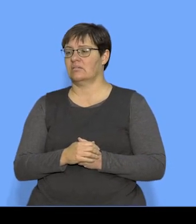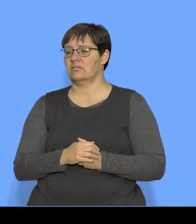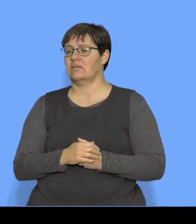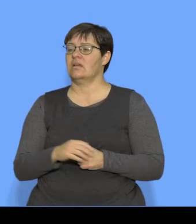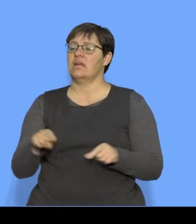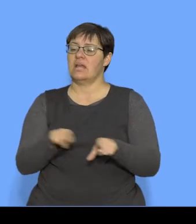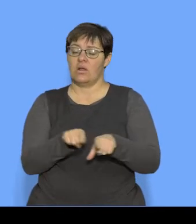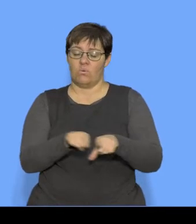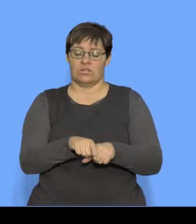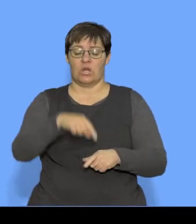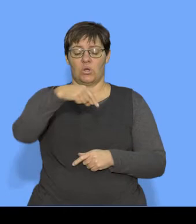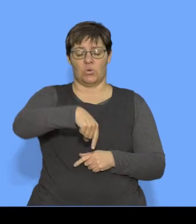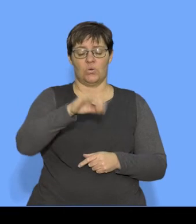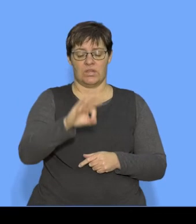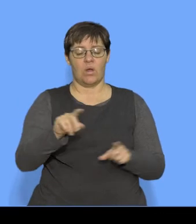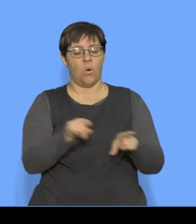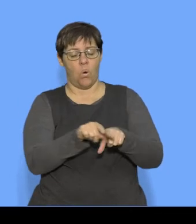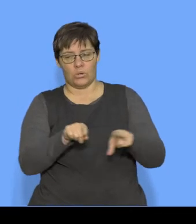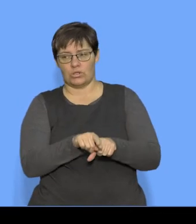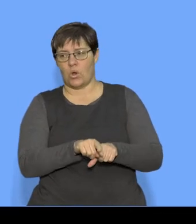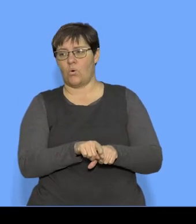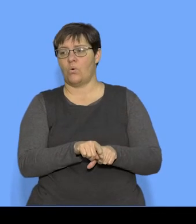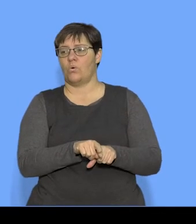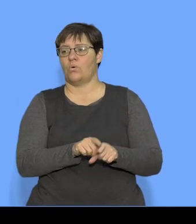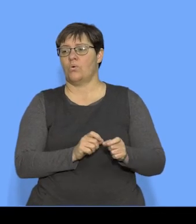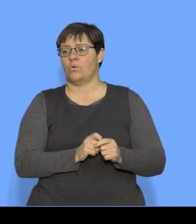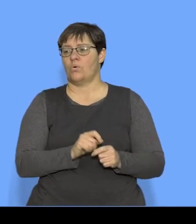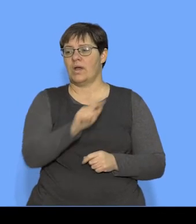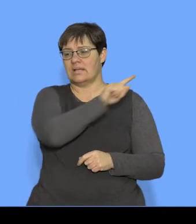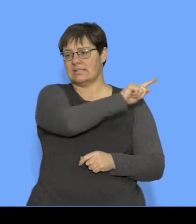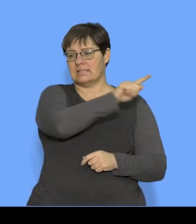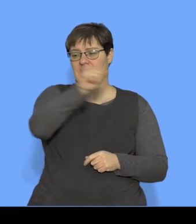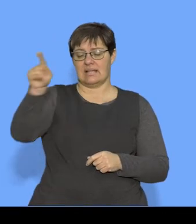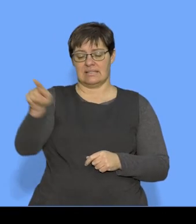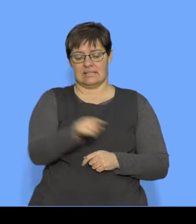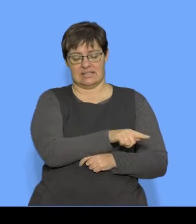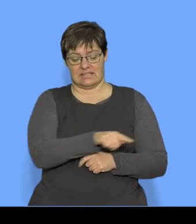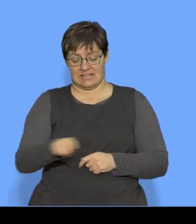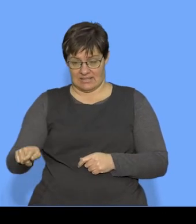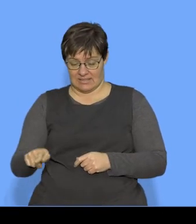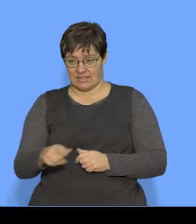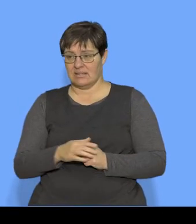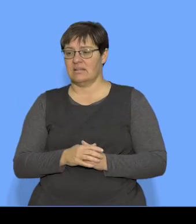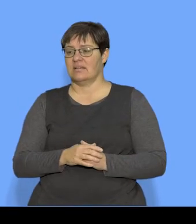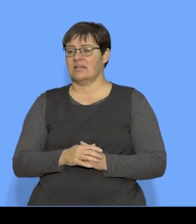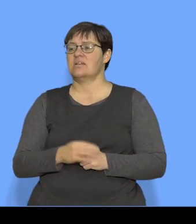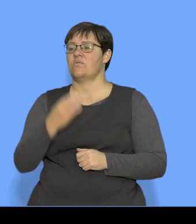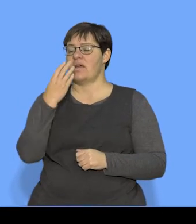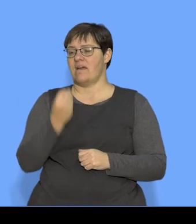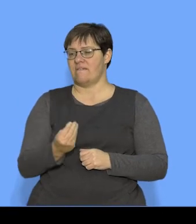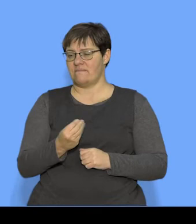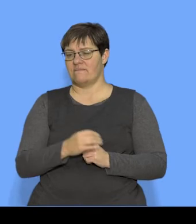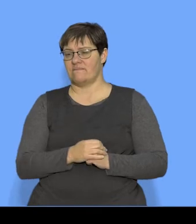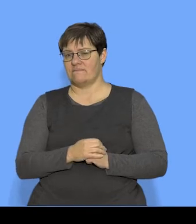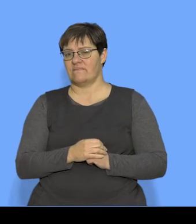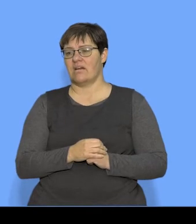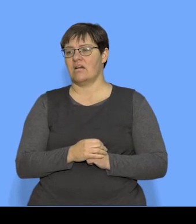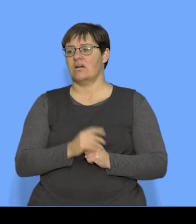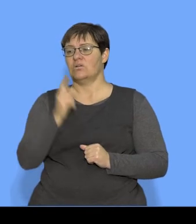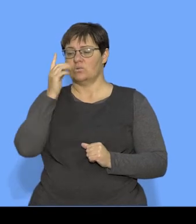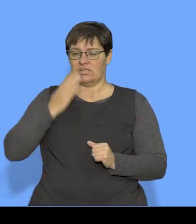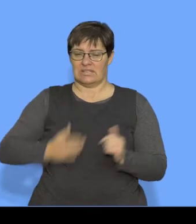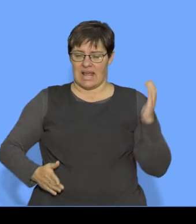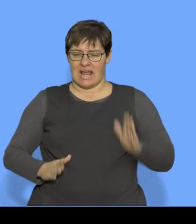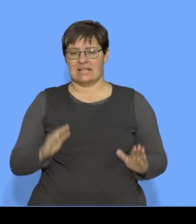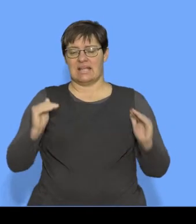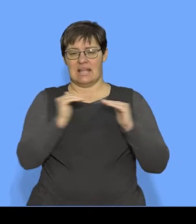to Q3. That's also alternate angles. And then I have one pair of 2 sides that